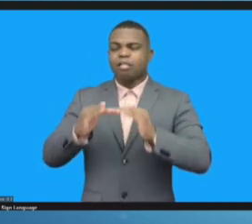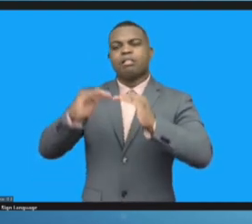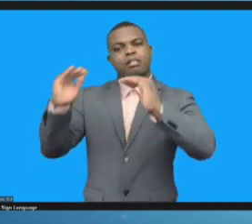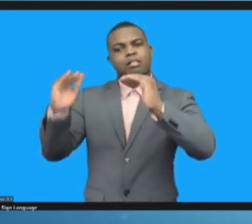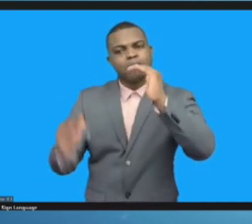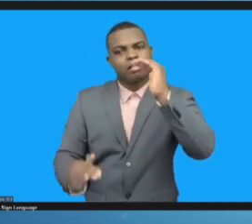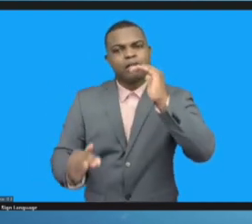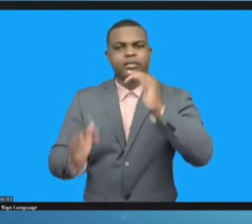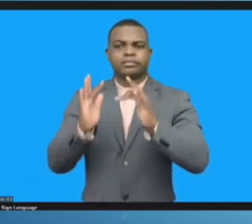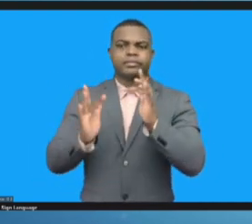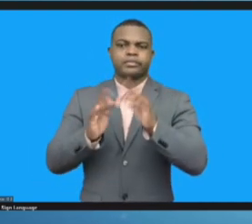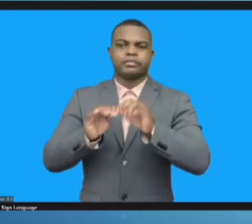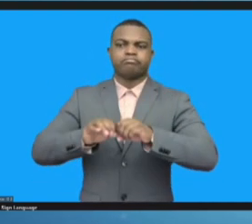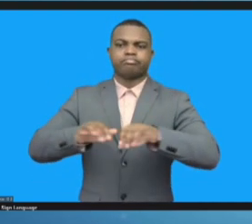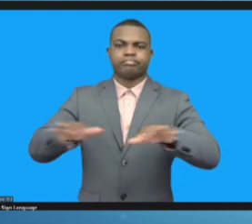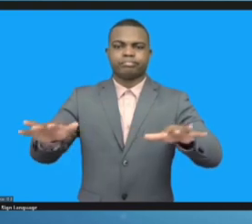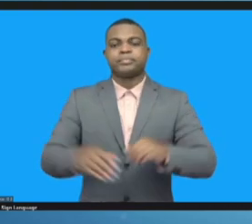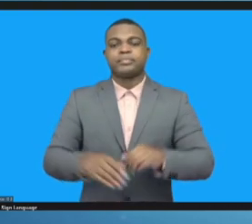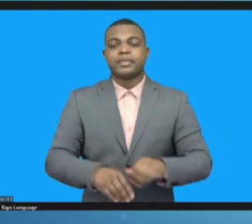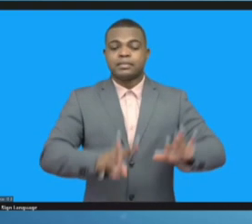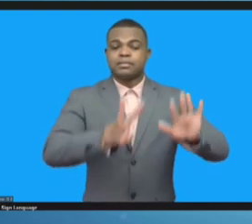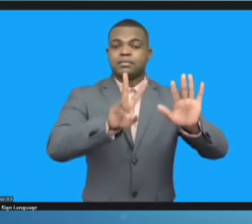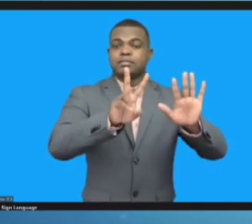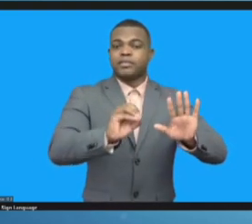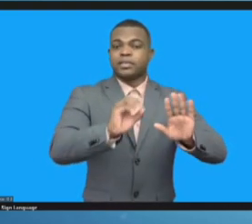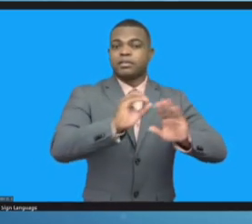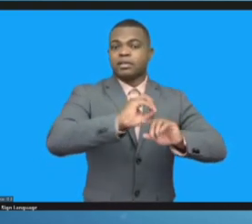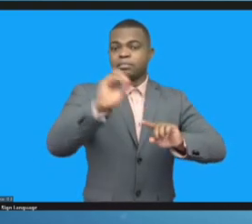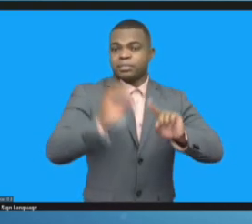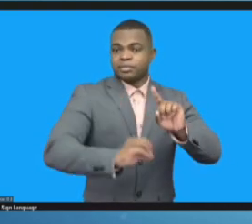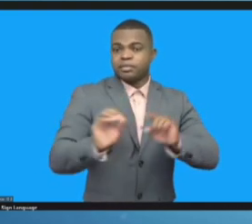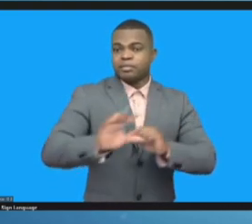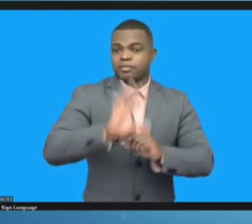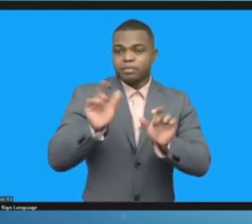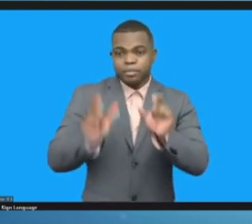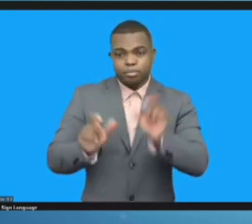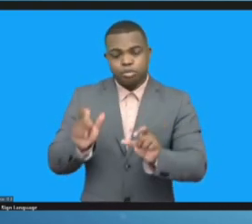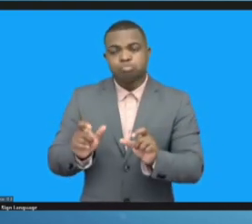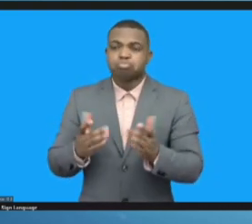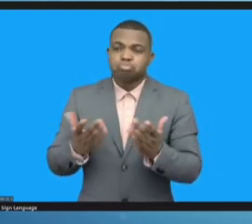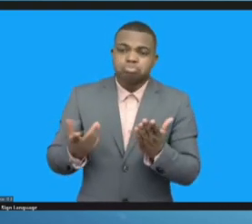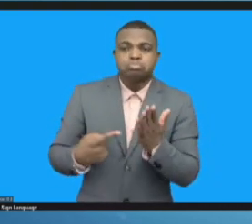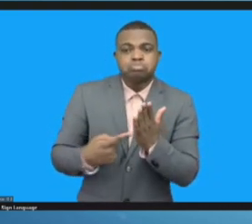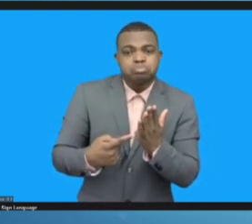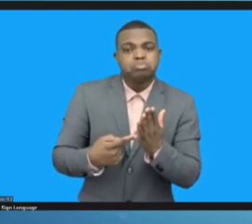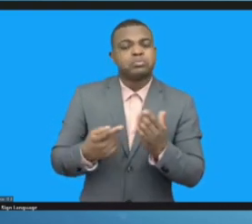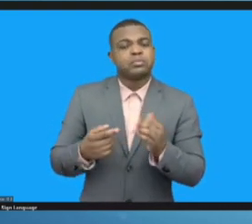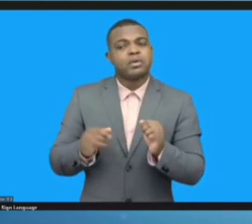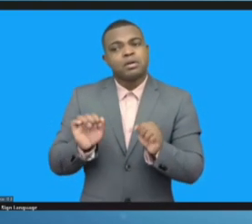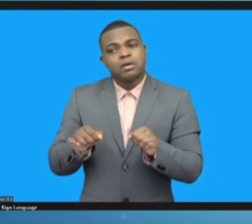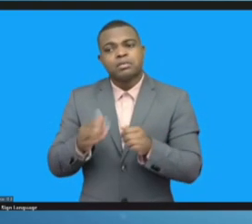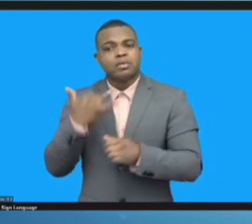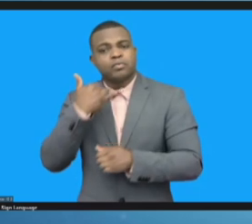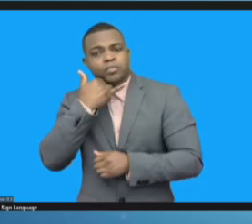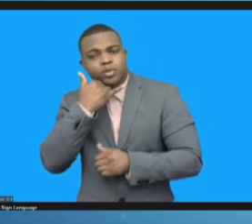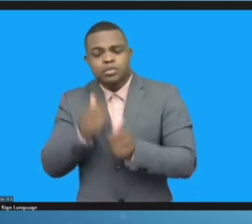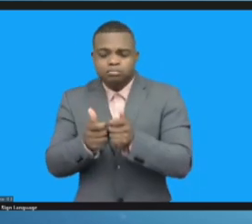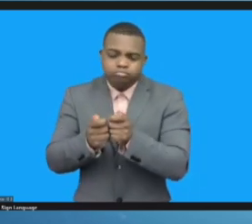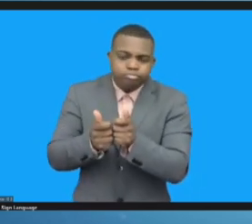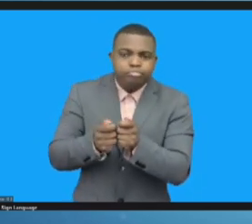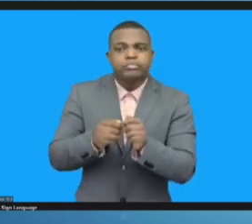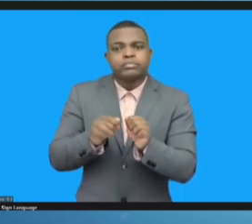an uptake gap of almost 50%. One key reason for this has been the high cost of mobile